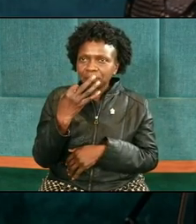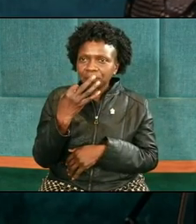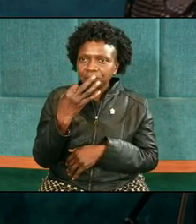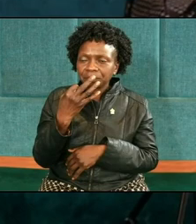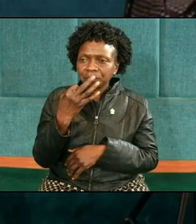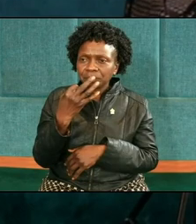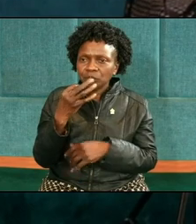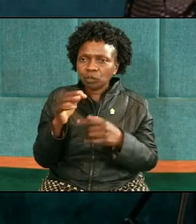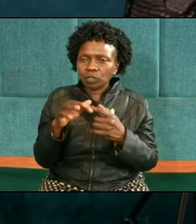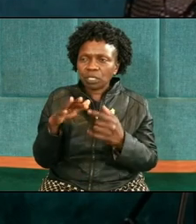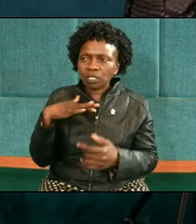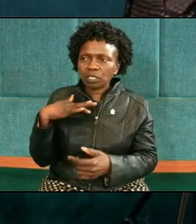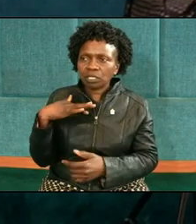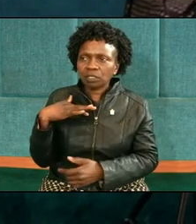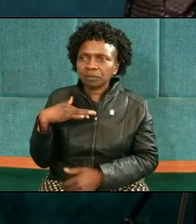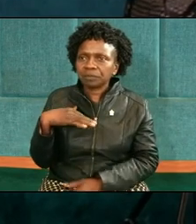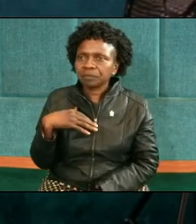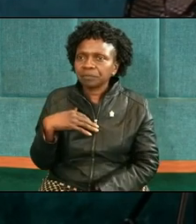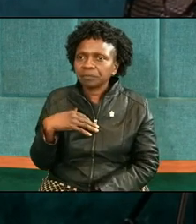drop on her chest,